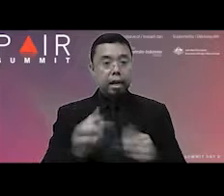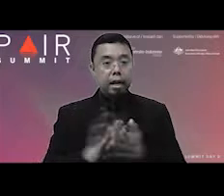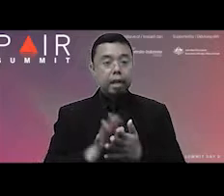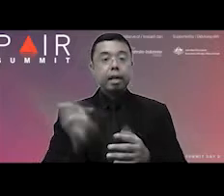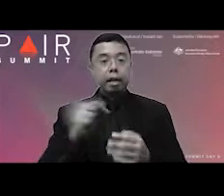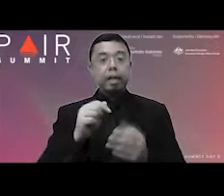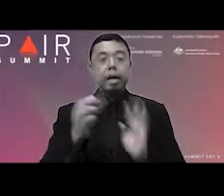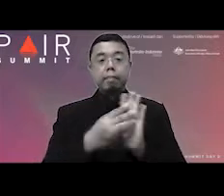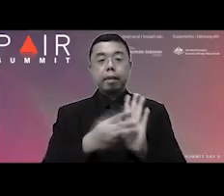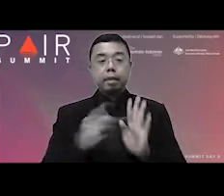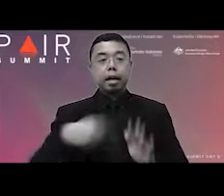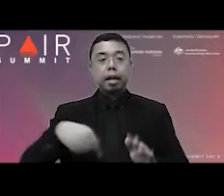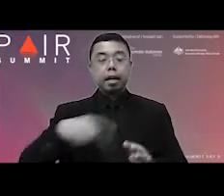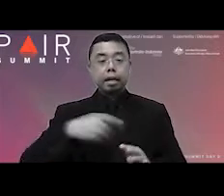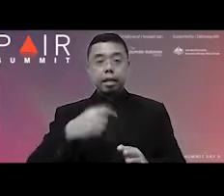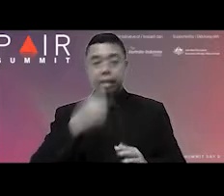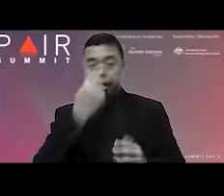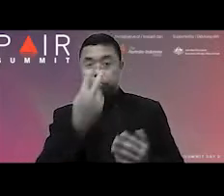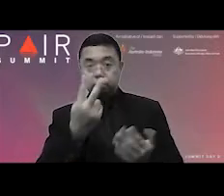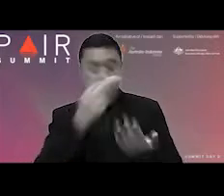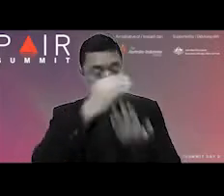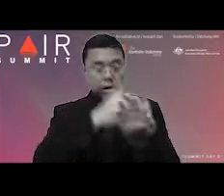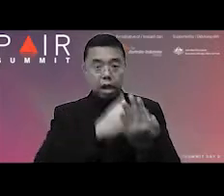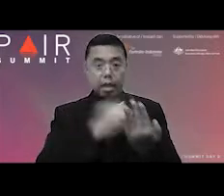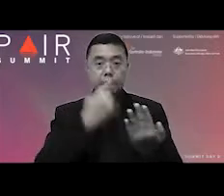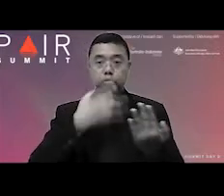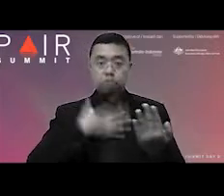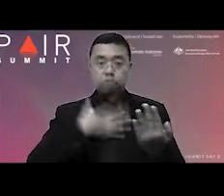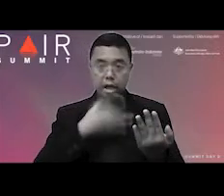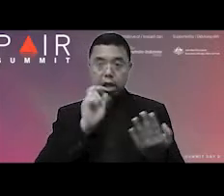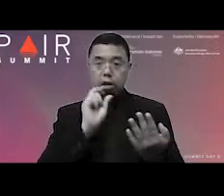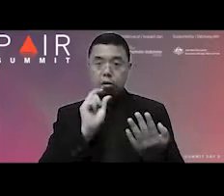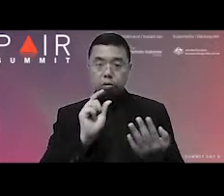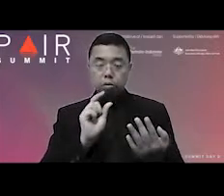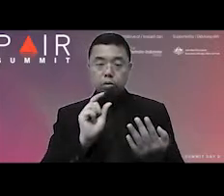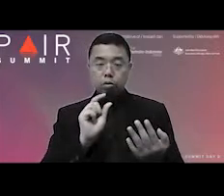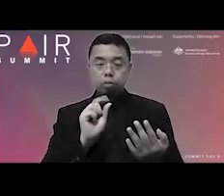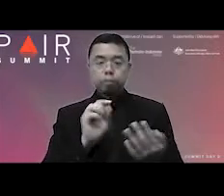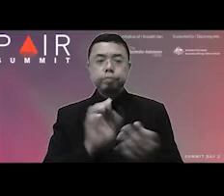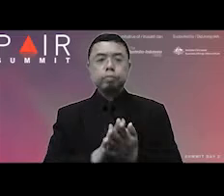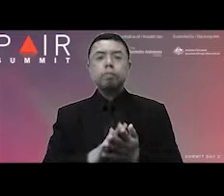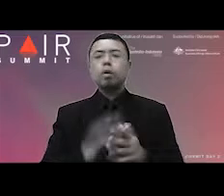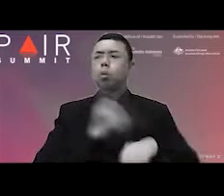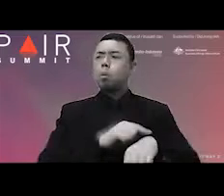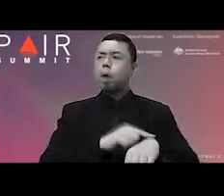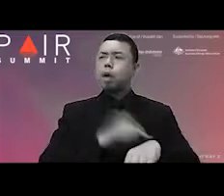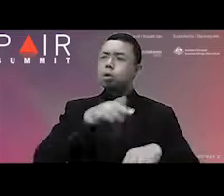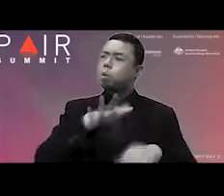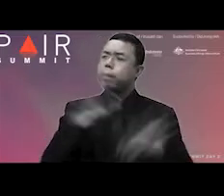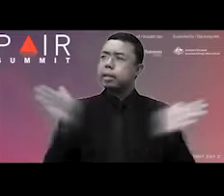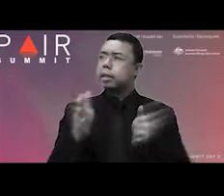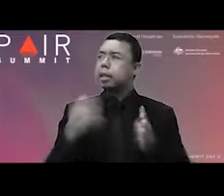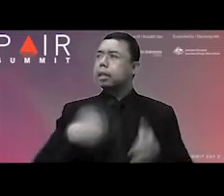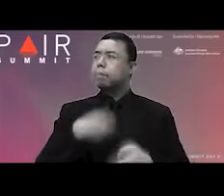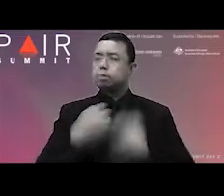we have for such a relatively short period of time, we try to provide some recommendations.